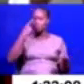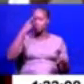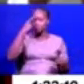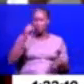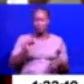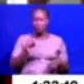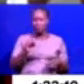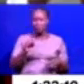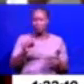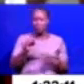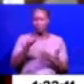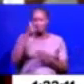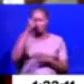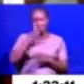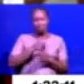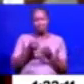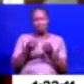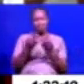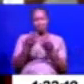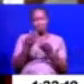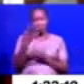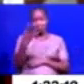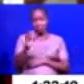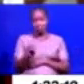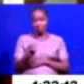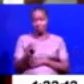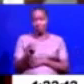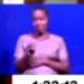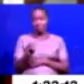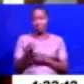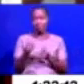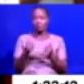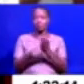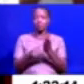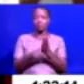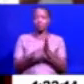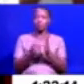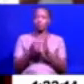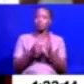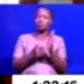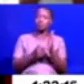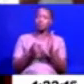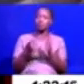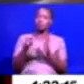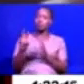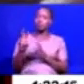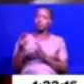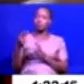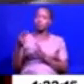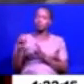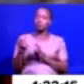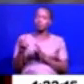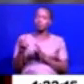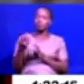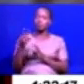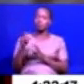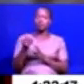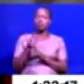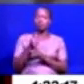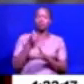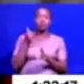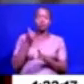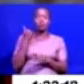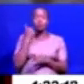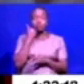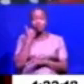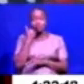blindness so far. In a bid to address the trachoma, which had been listed by WHO among the 20 neglected tropical diseases